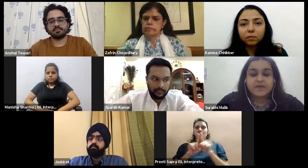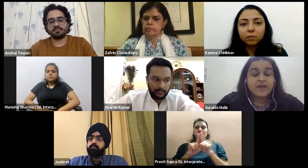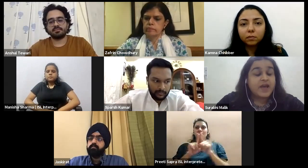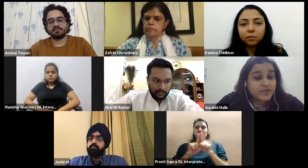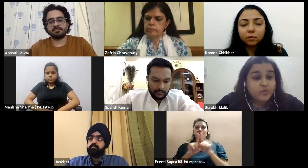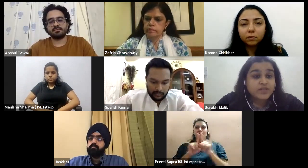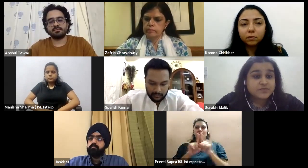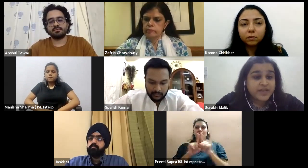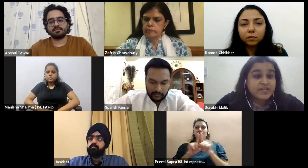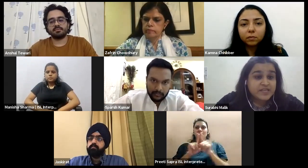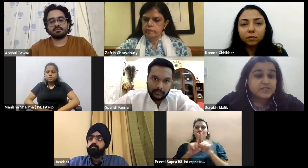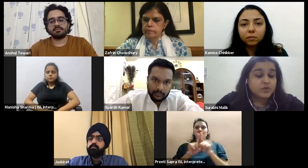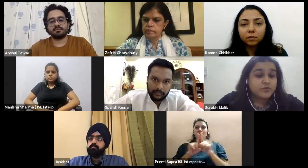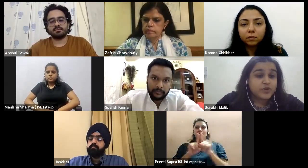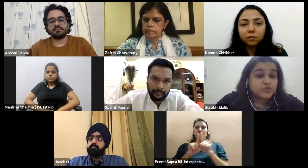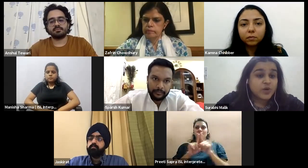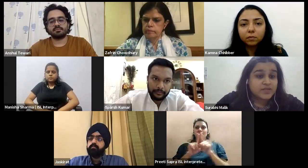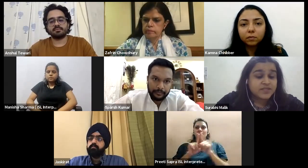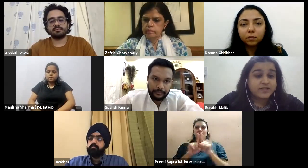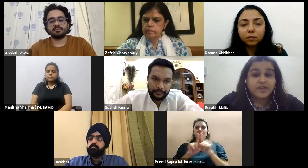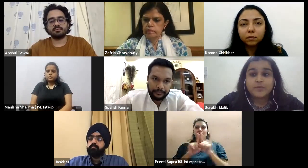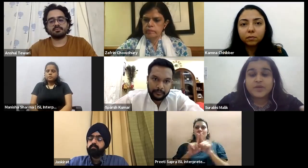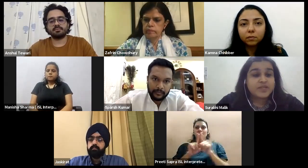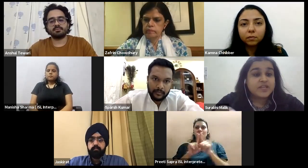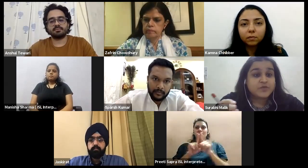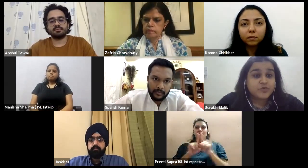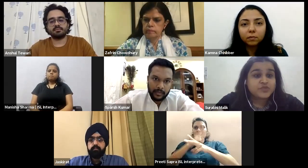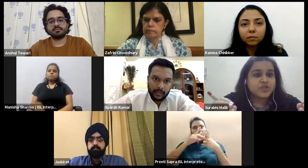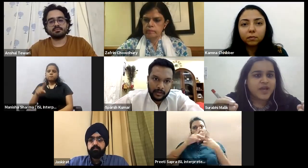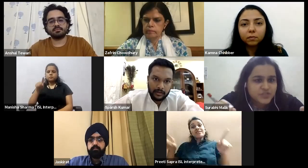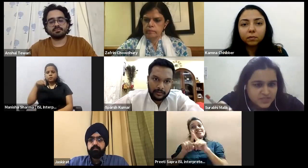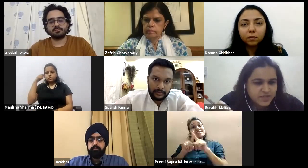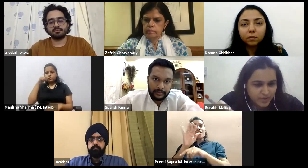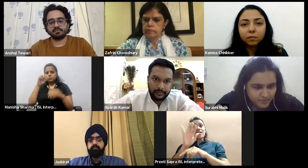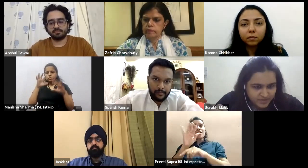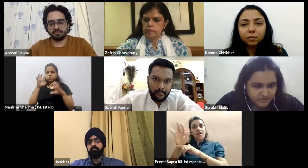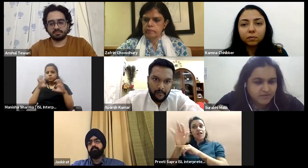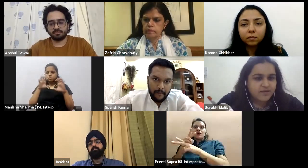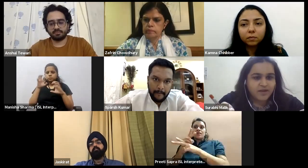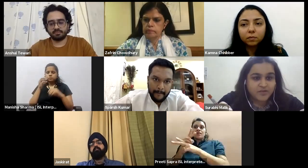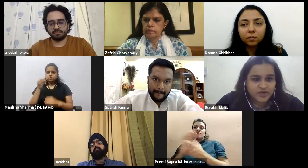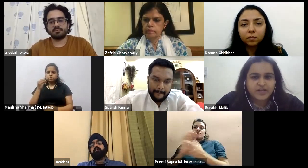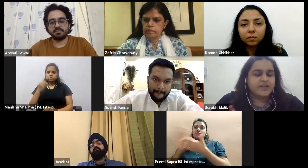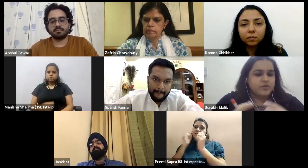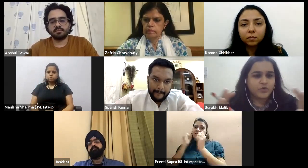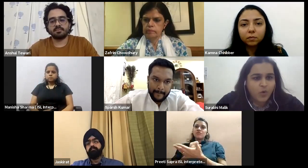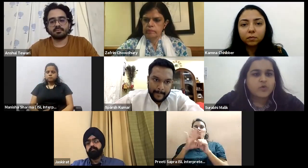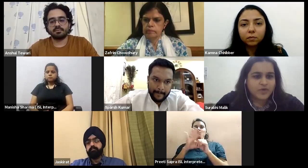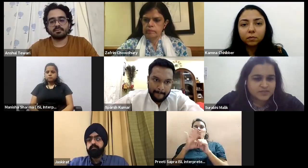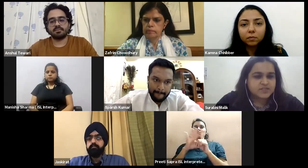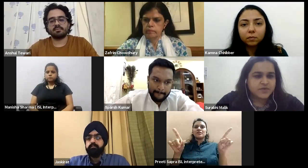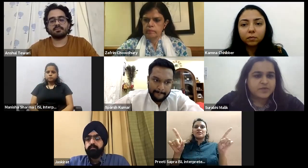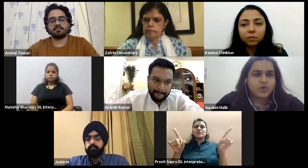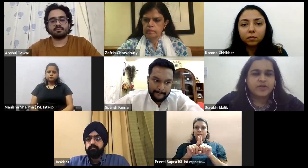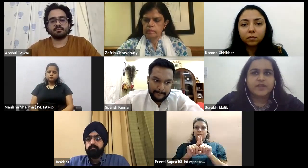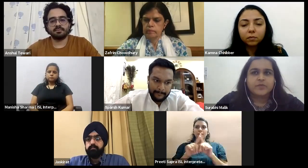karte hain. I think what is very key is also for us to understand that hame apni information hygiene ke bare mein dhyan rakhna hai. For all of